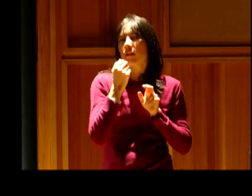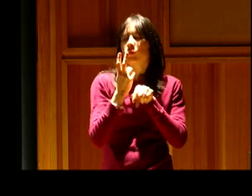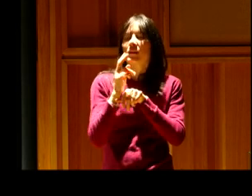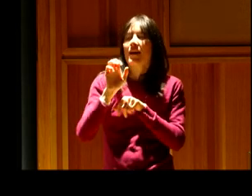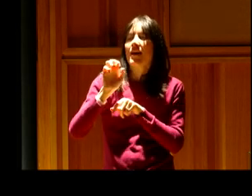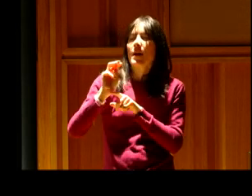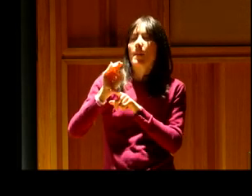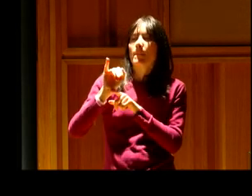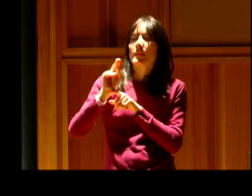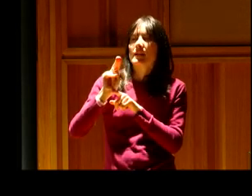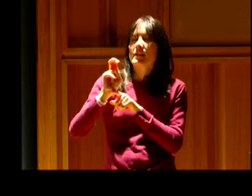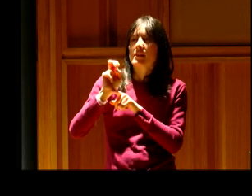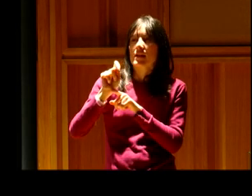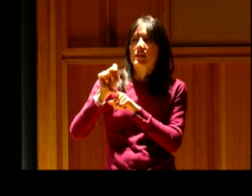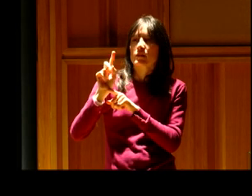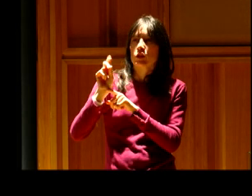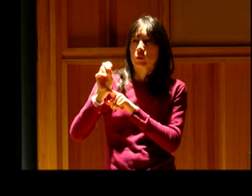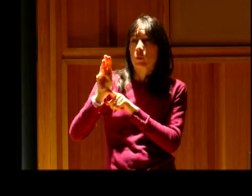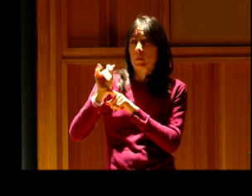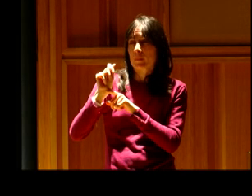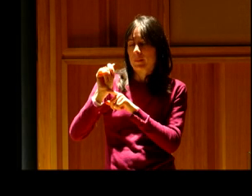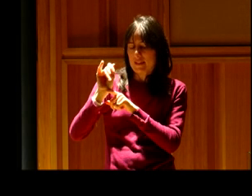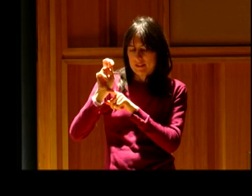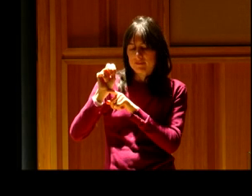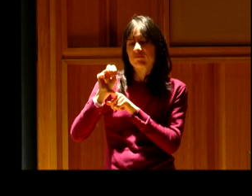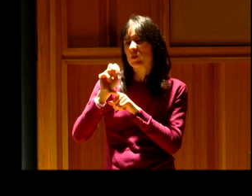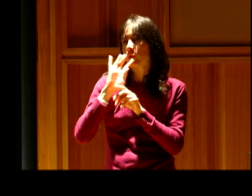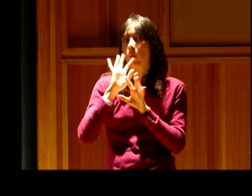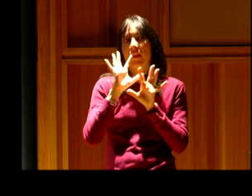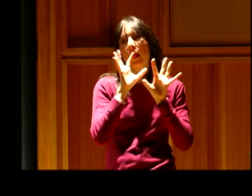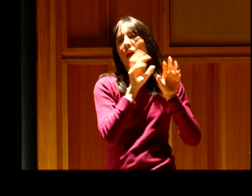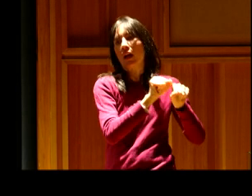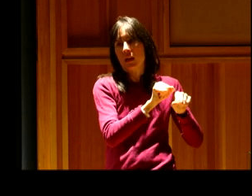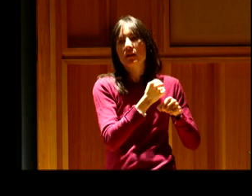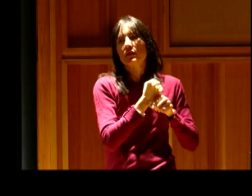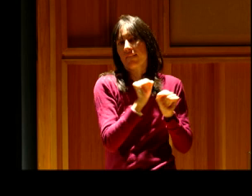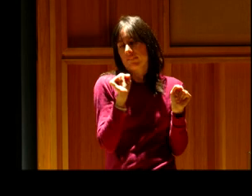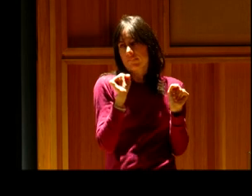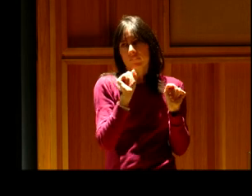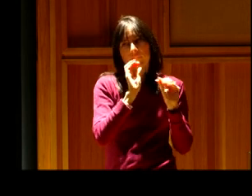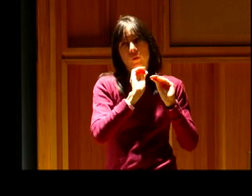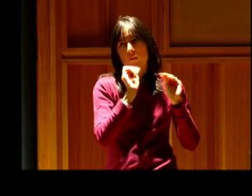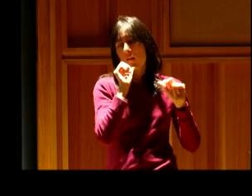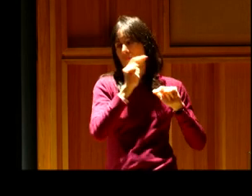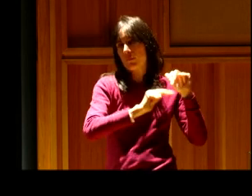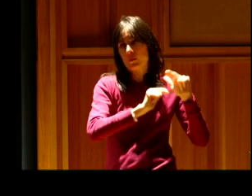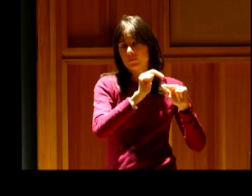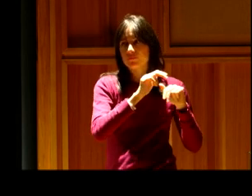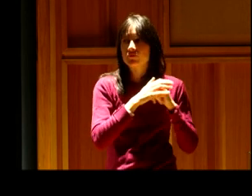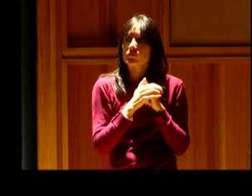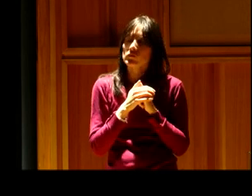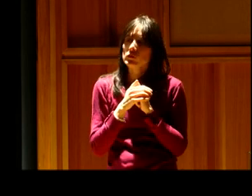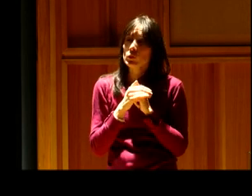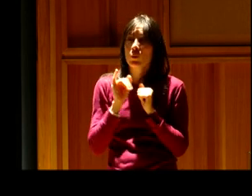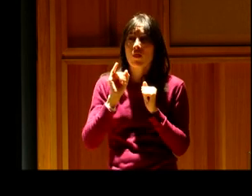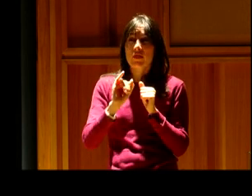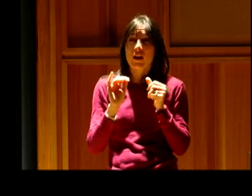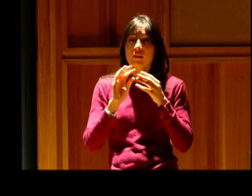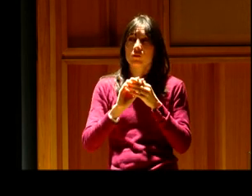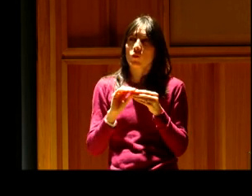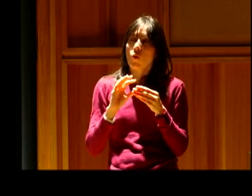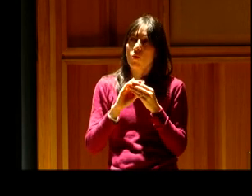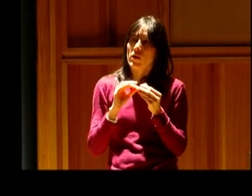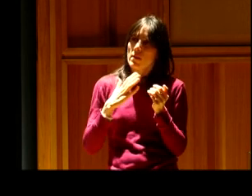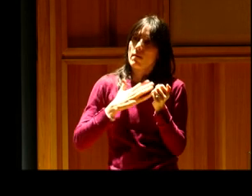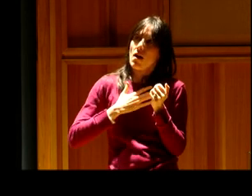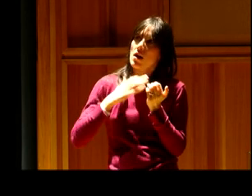domain, and it was saved. So what's the take-home of this story? The take-home for me is